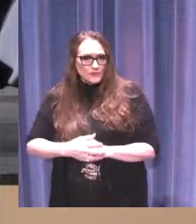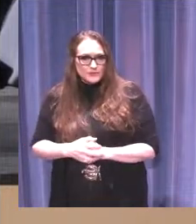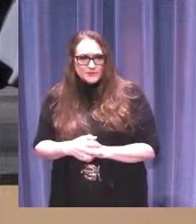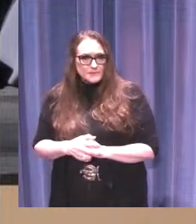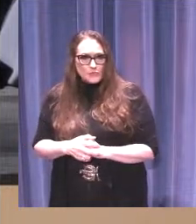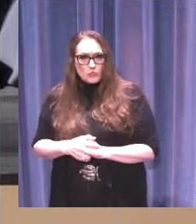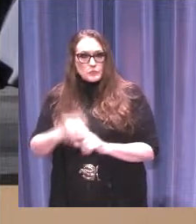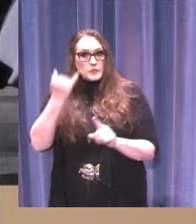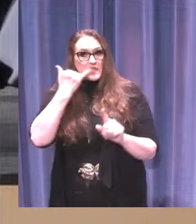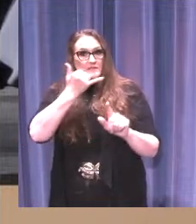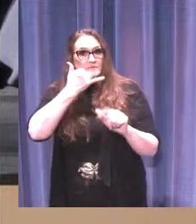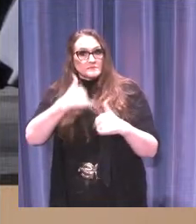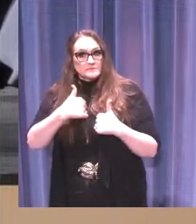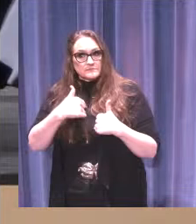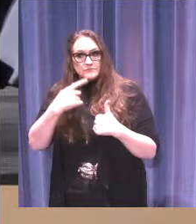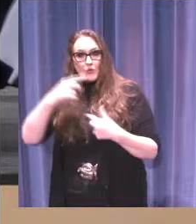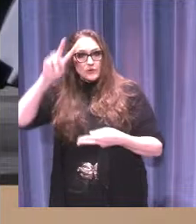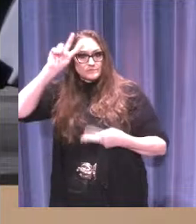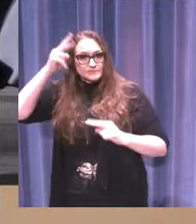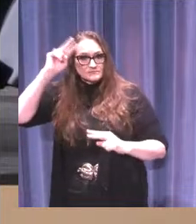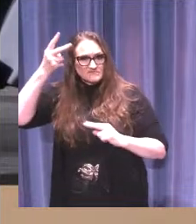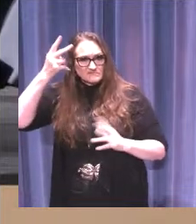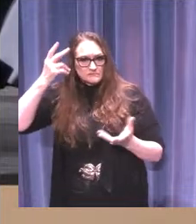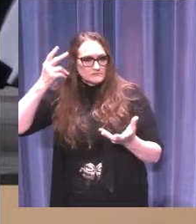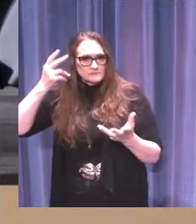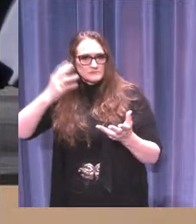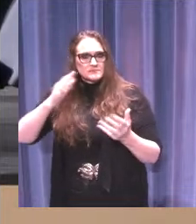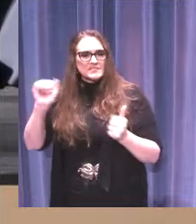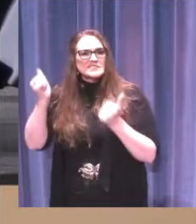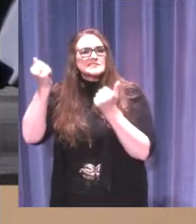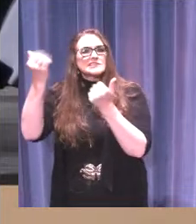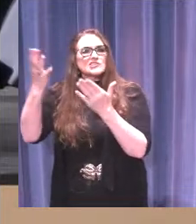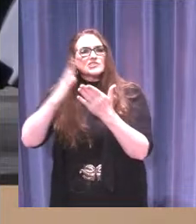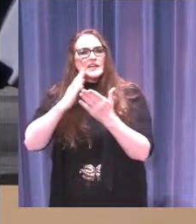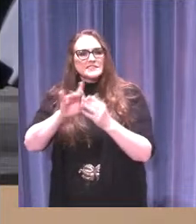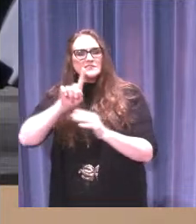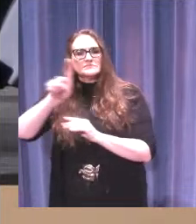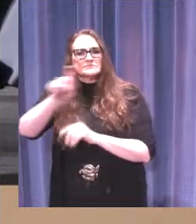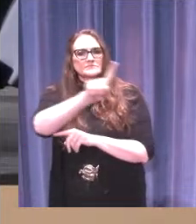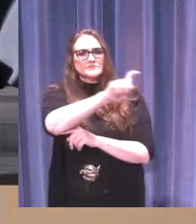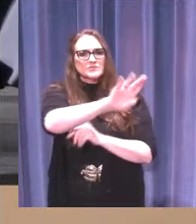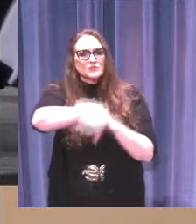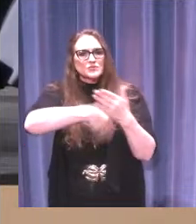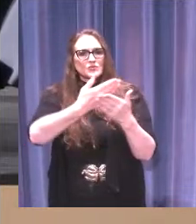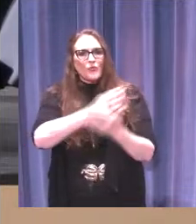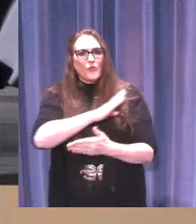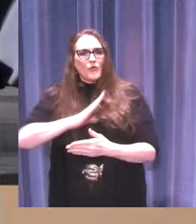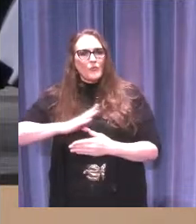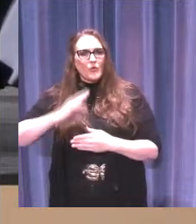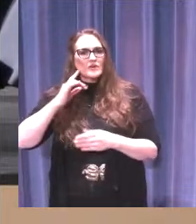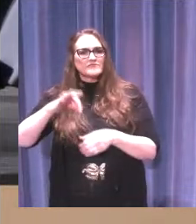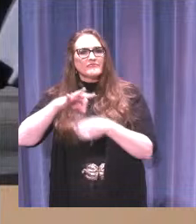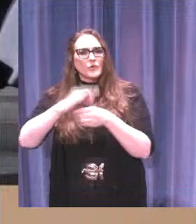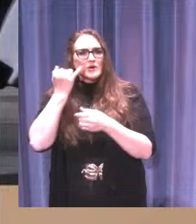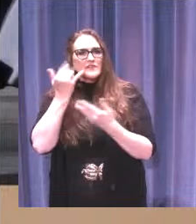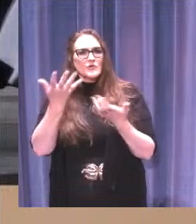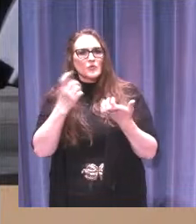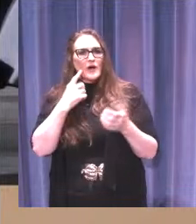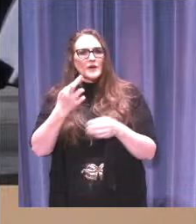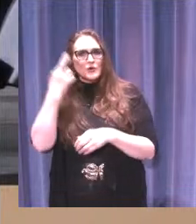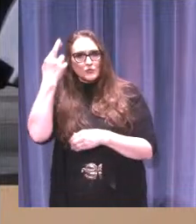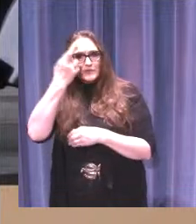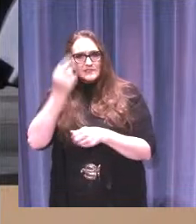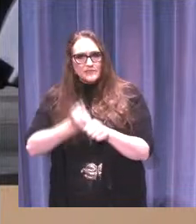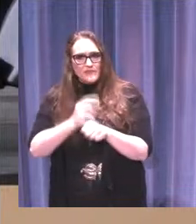if I'm mistaken and I misunderstood our questions, then my suggestion is you put it to the whole board for a vote as to whether or not you would have reasonable follow-up questions.